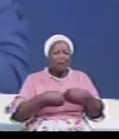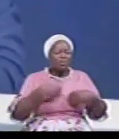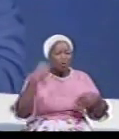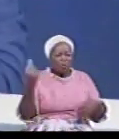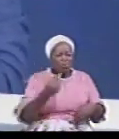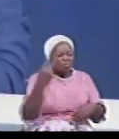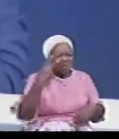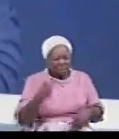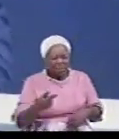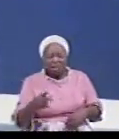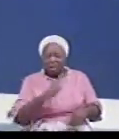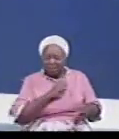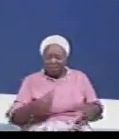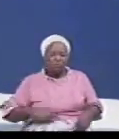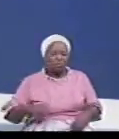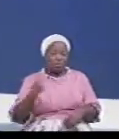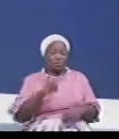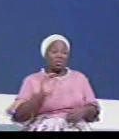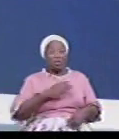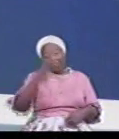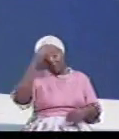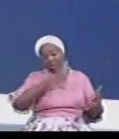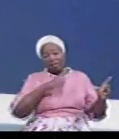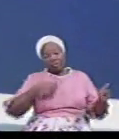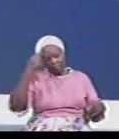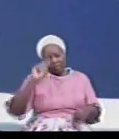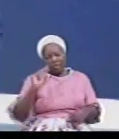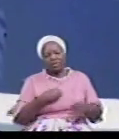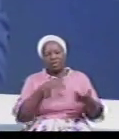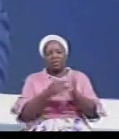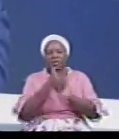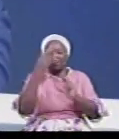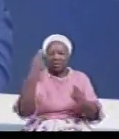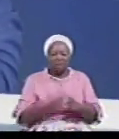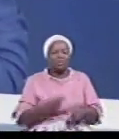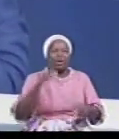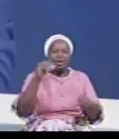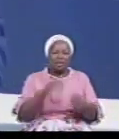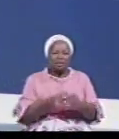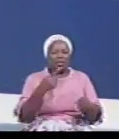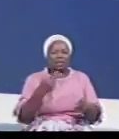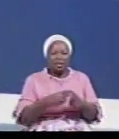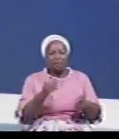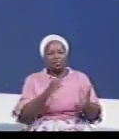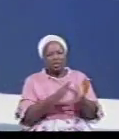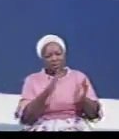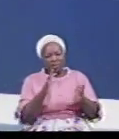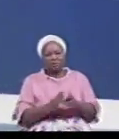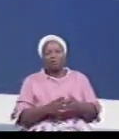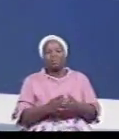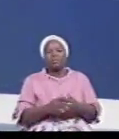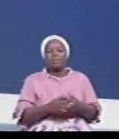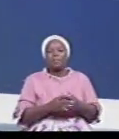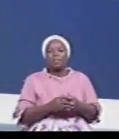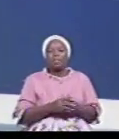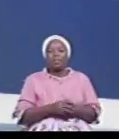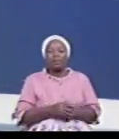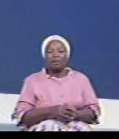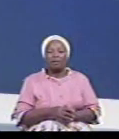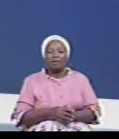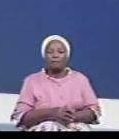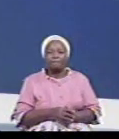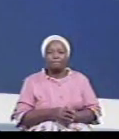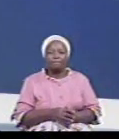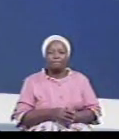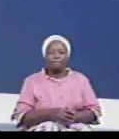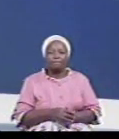him. The Lord will use him. In the name of Jesus, you are here with